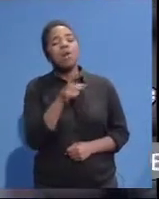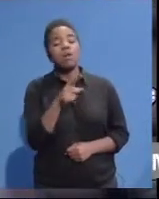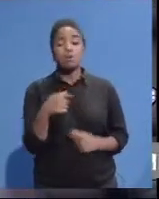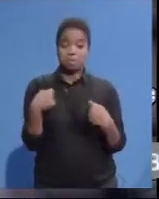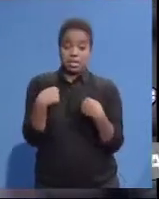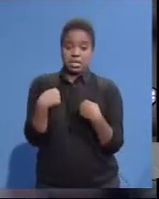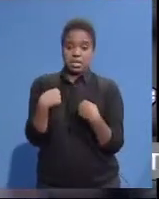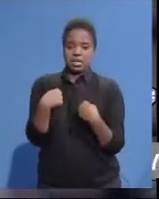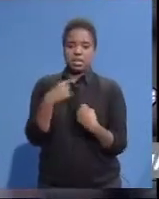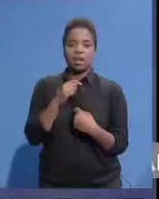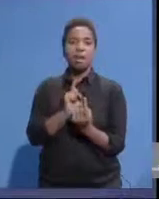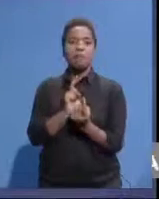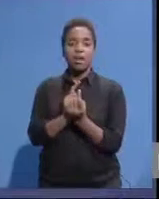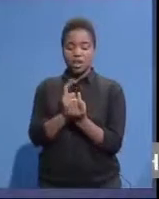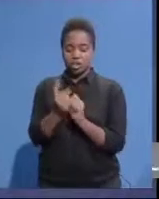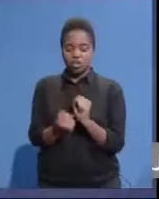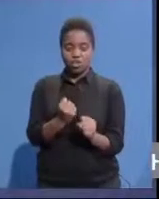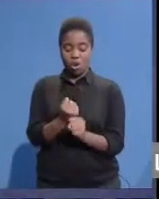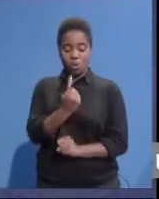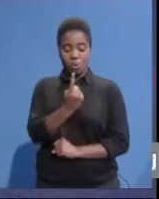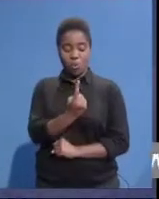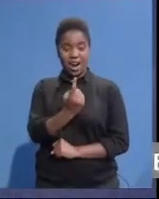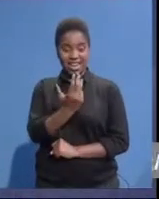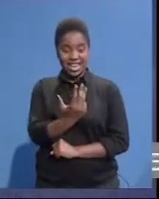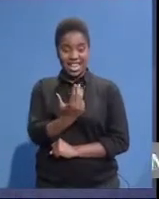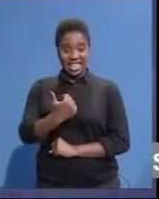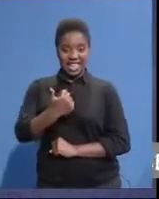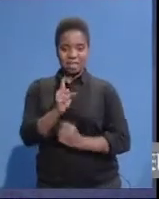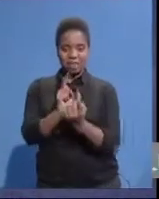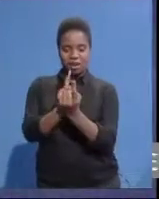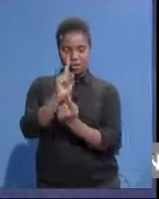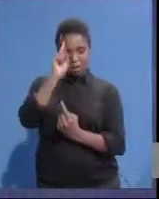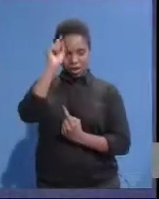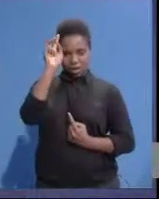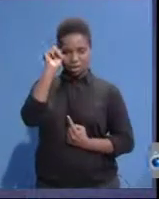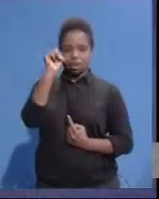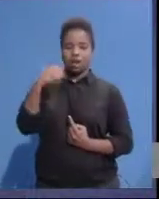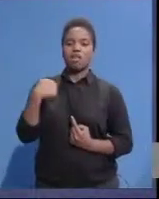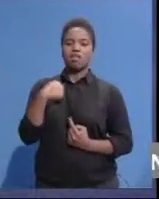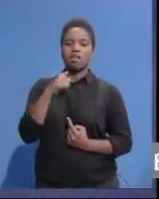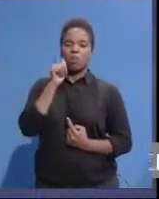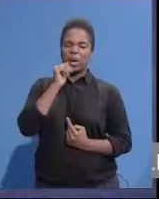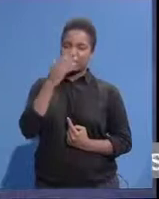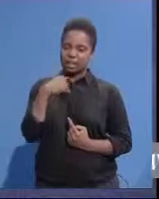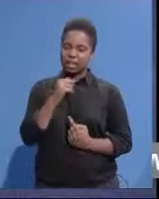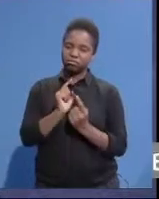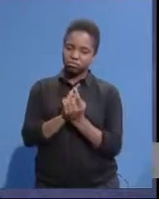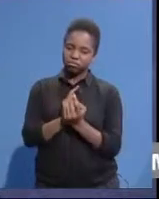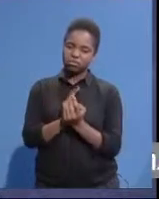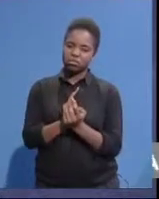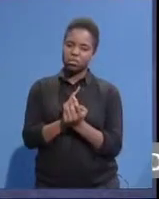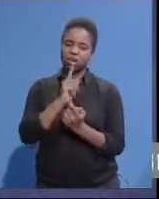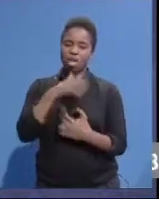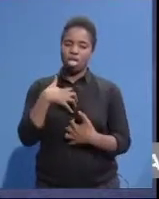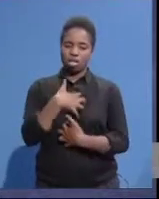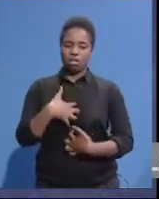met Nelson Mandela in 1996. I've met him quite a few times now when he was not well. It's been very emotional. I